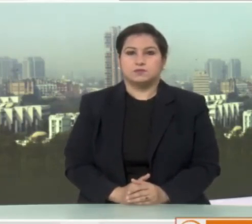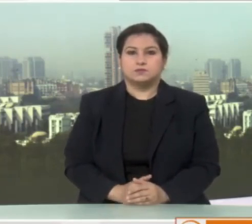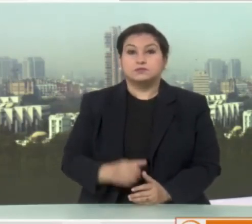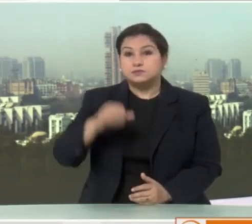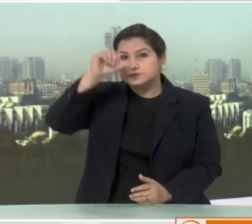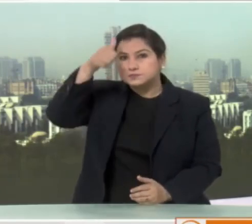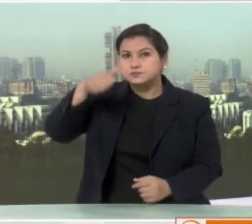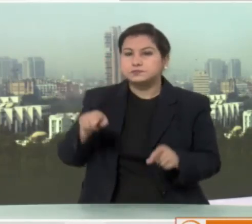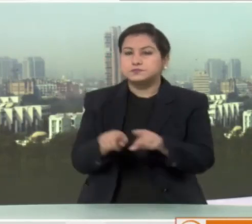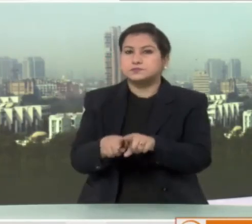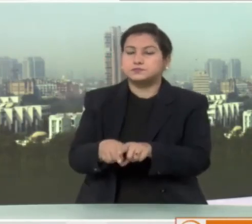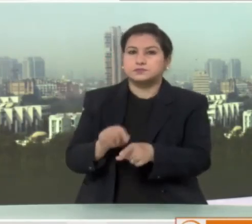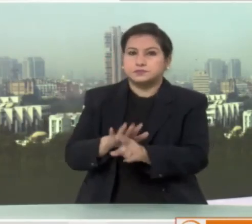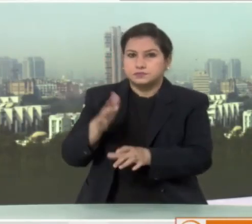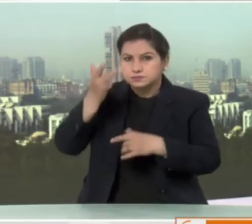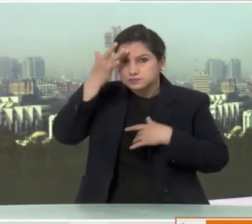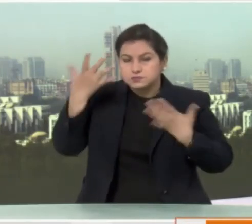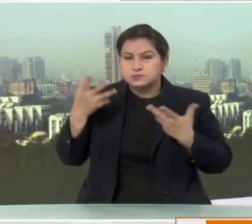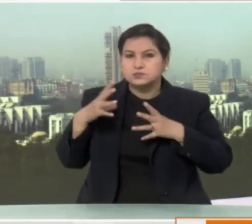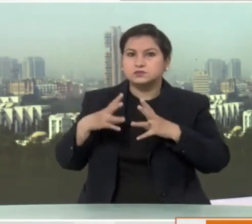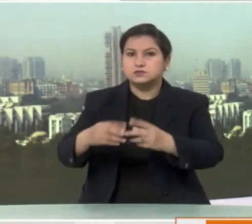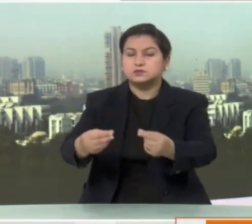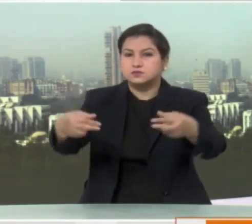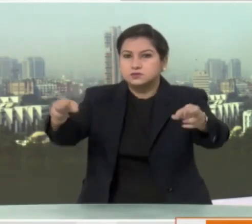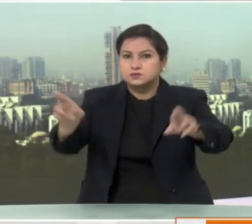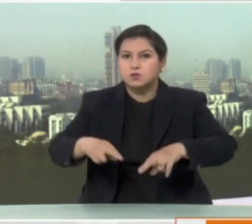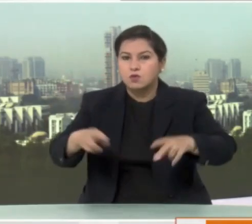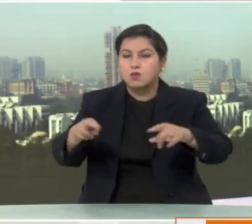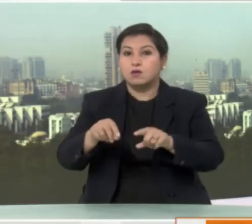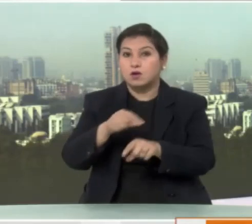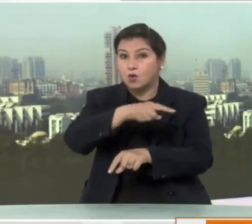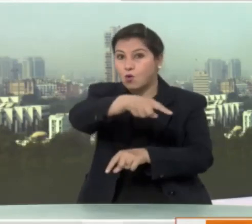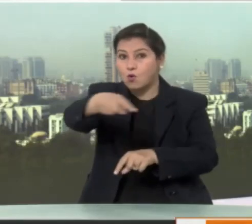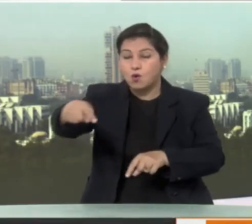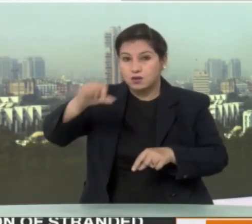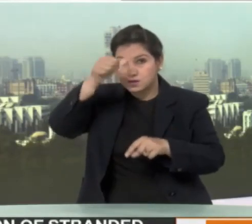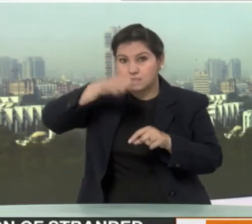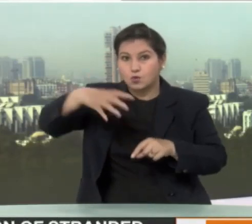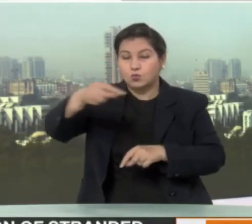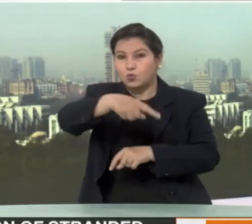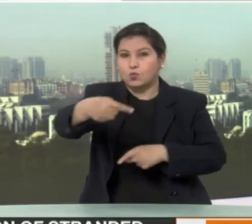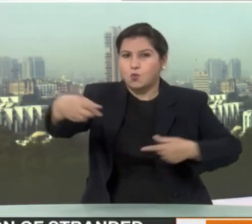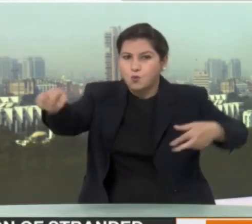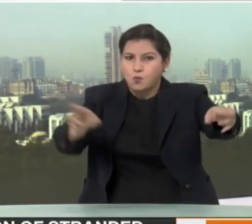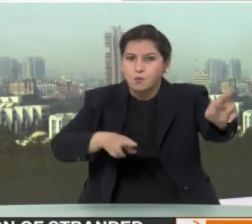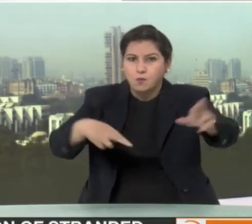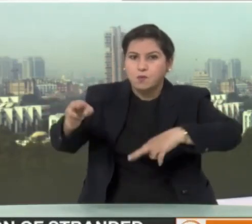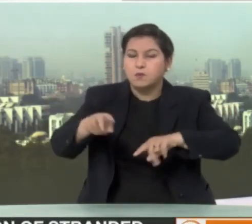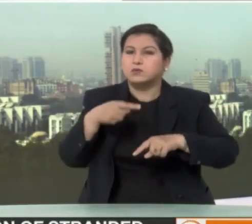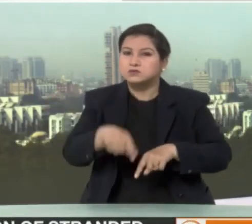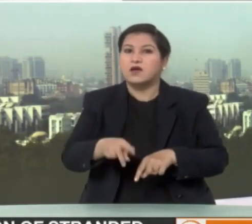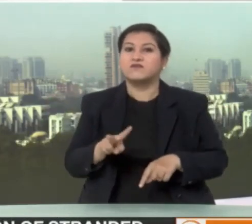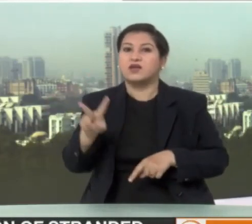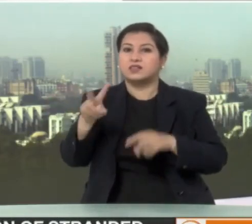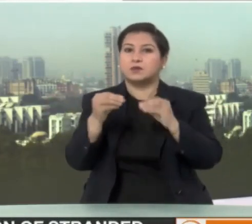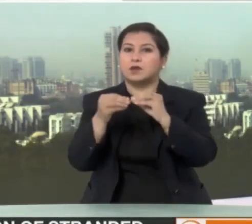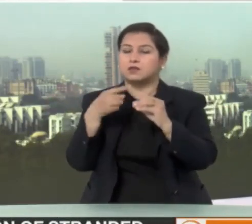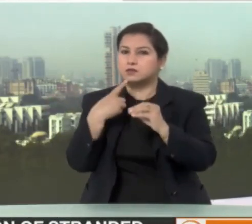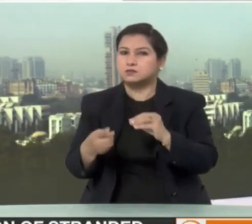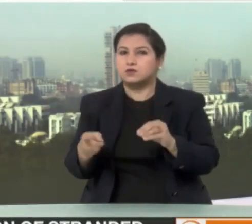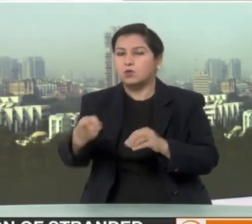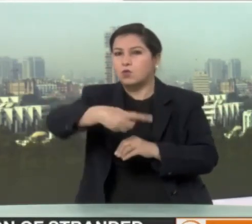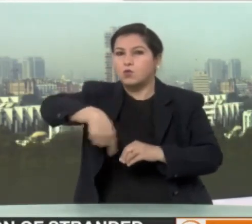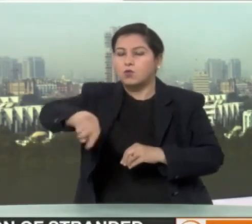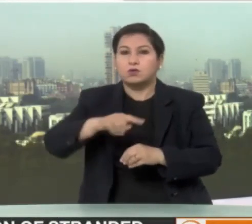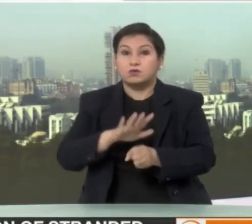India's massive repatriation operation under Vande Bharat Mission continues to bring back stranded Indians from different parts of the world in